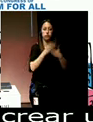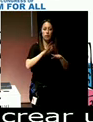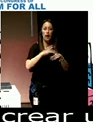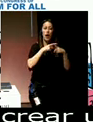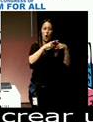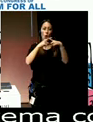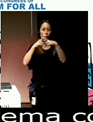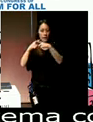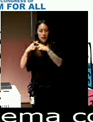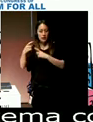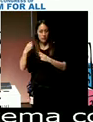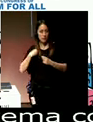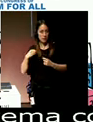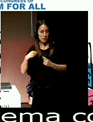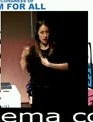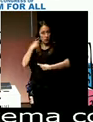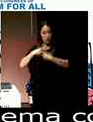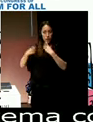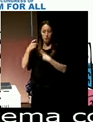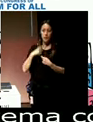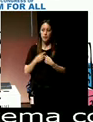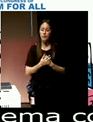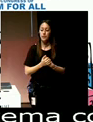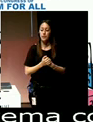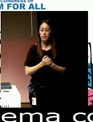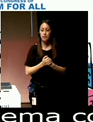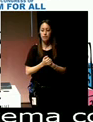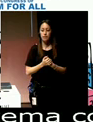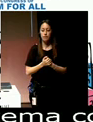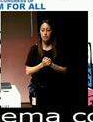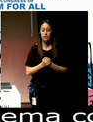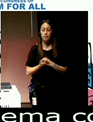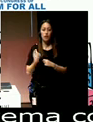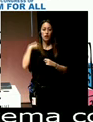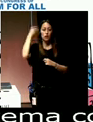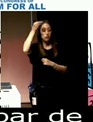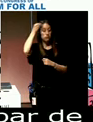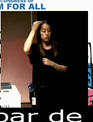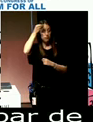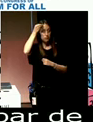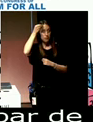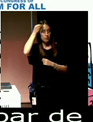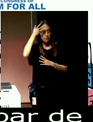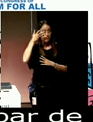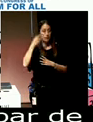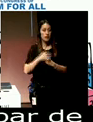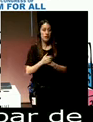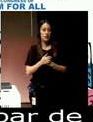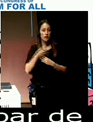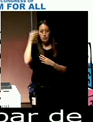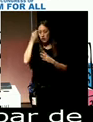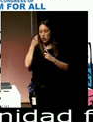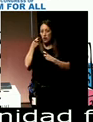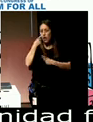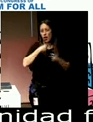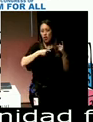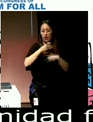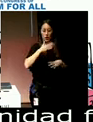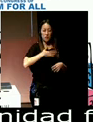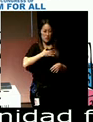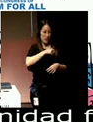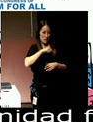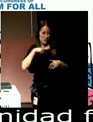I think it is this way of dealing with data is good because I can offer more visibility to the